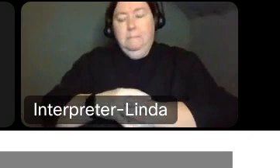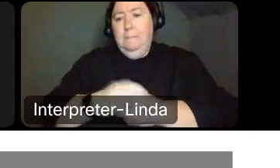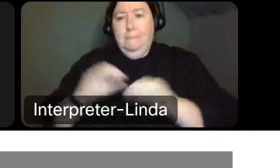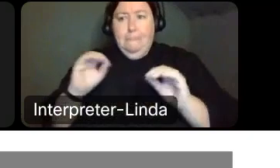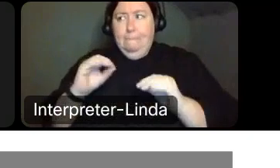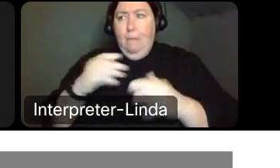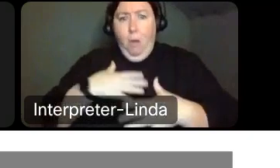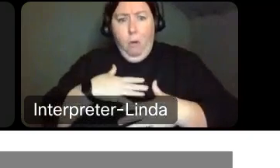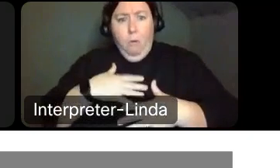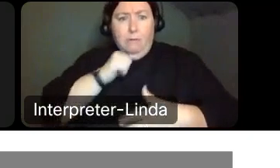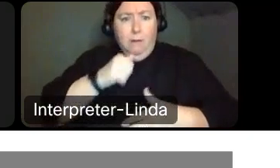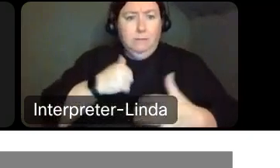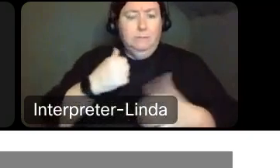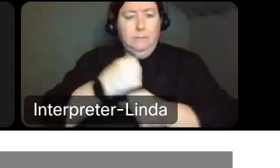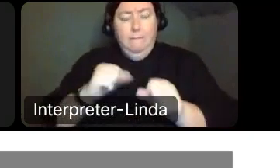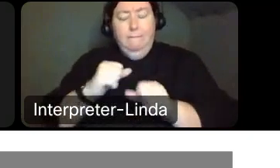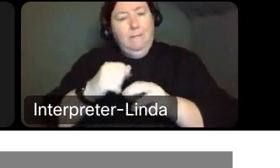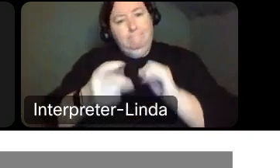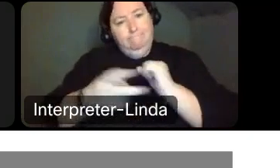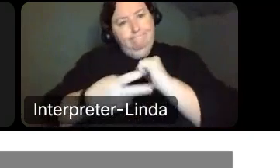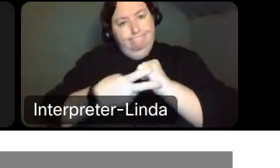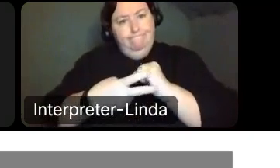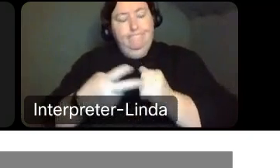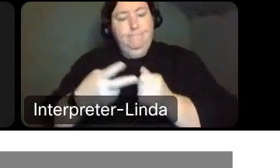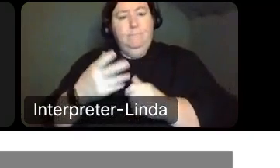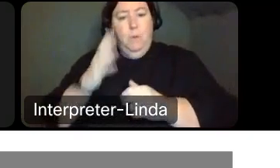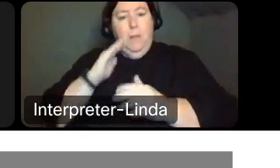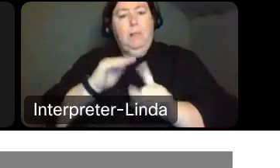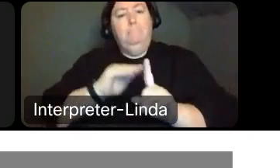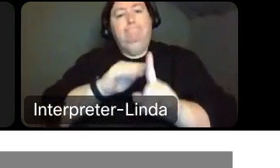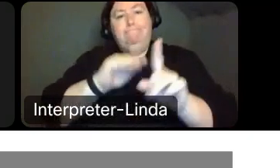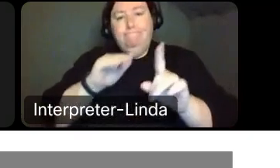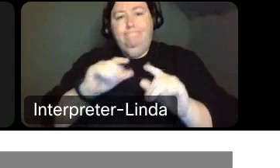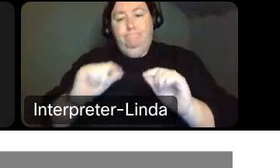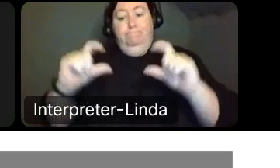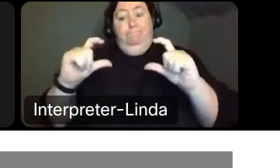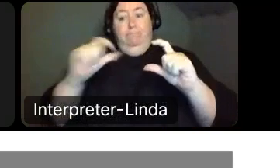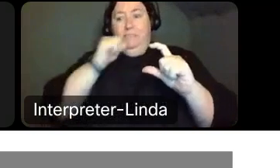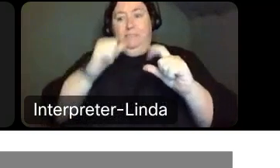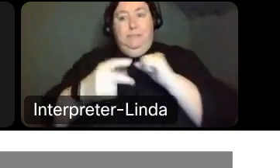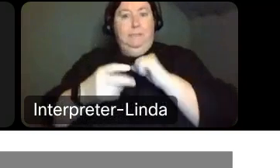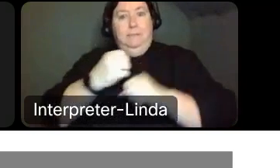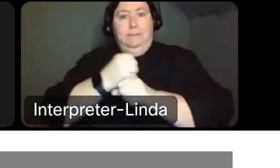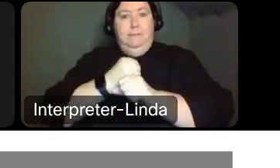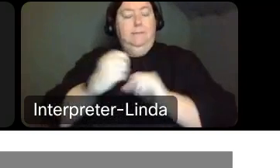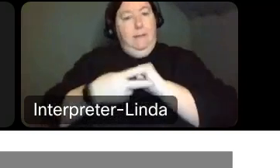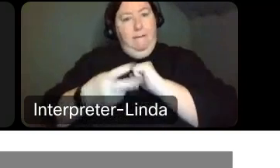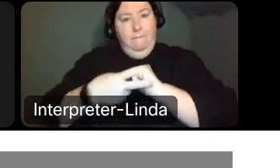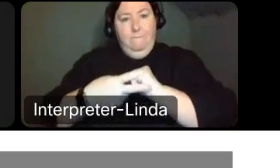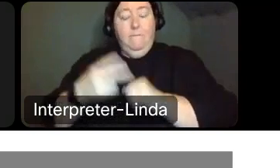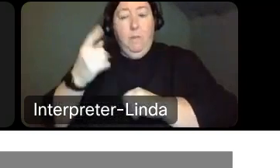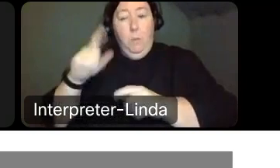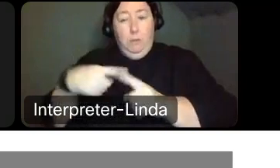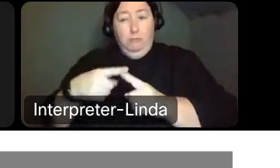it's not going to be saved, you'll get some sort of prompt that lets you know that it won't be saved. But generally, once you've checked on an